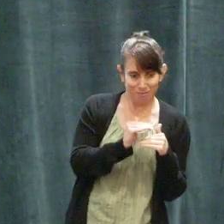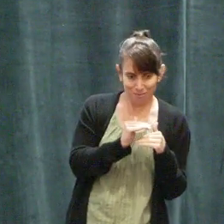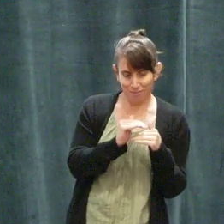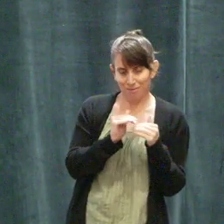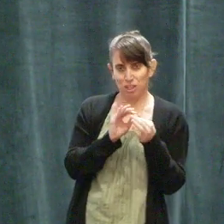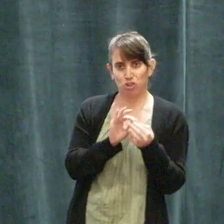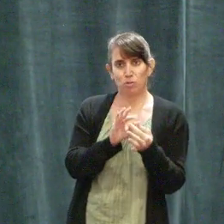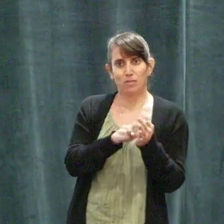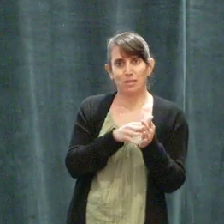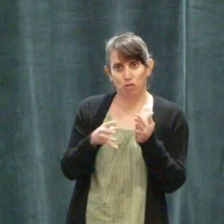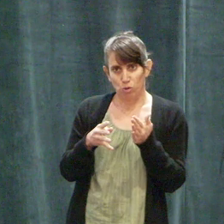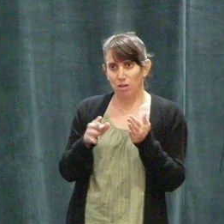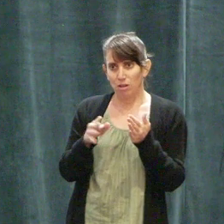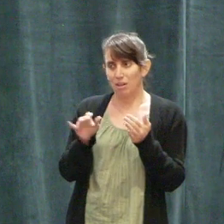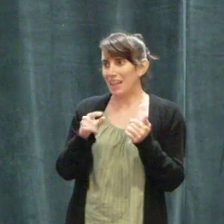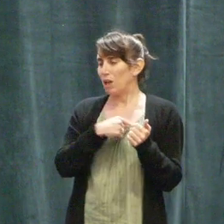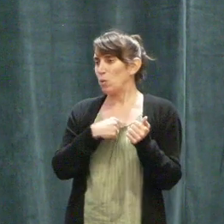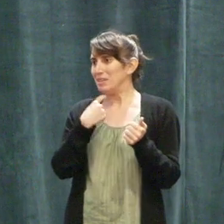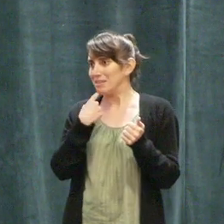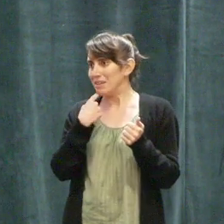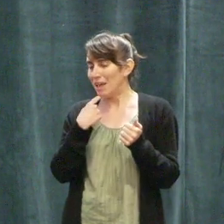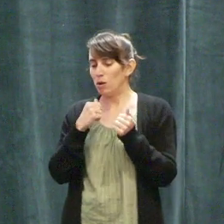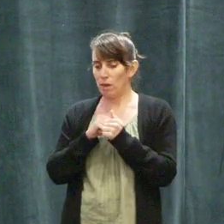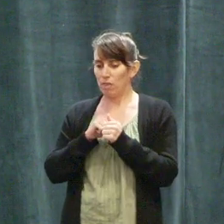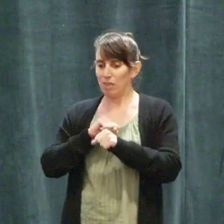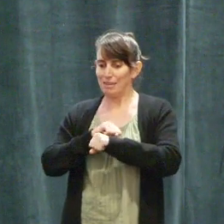by excessive staging due to material reuse.